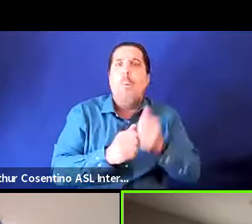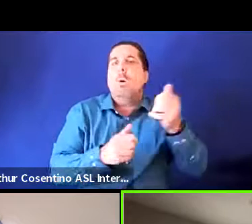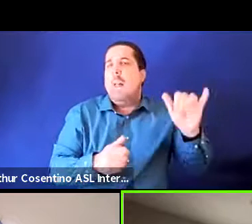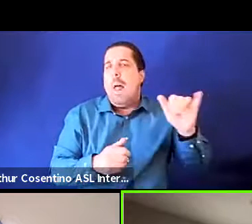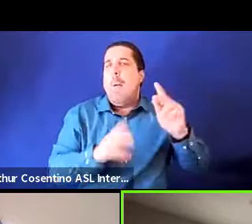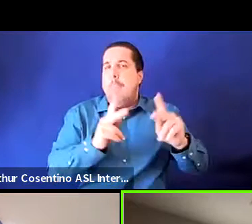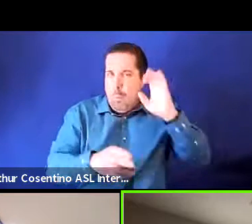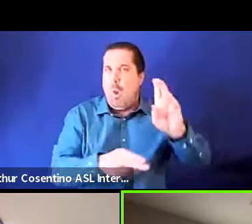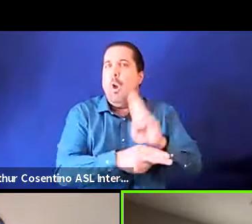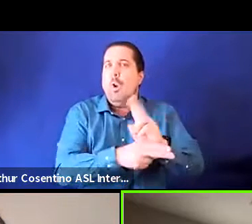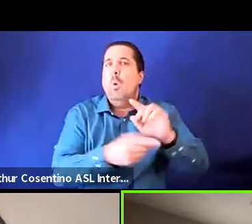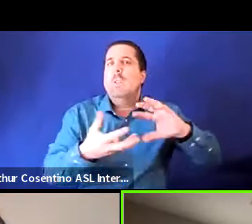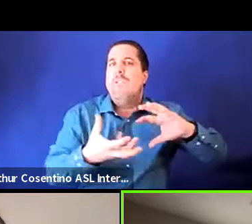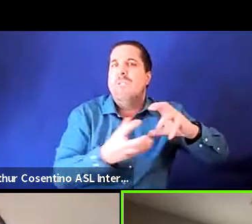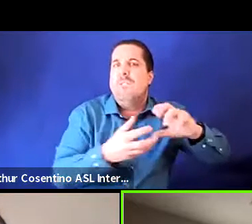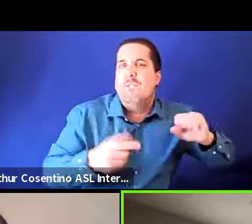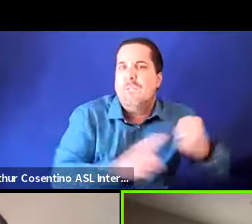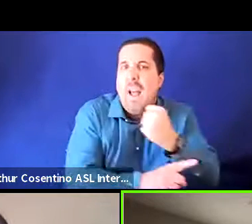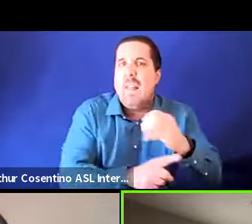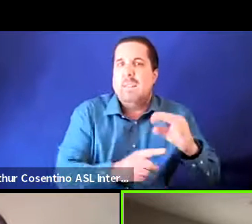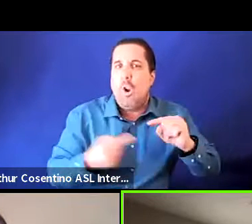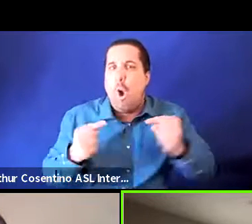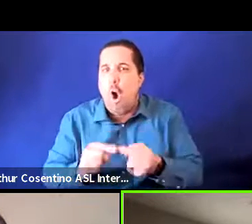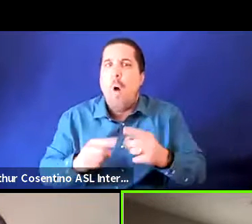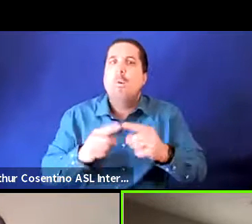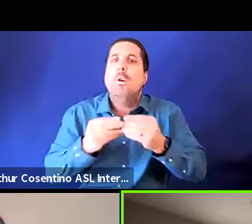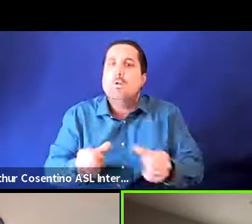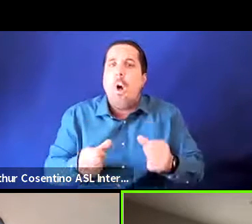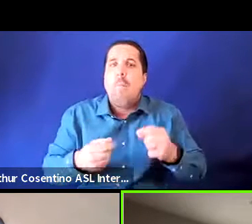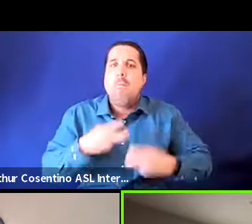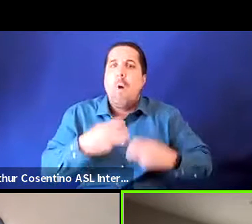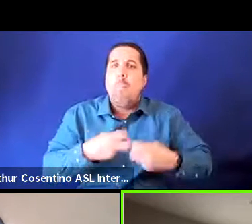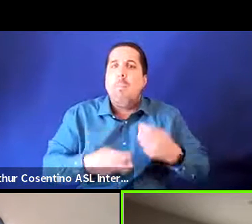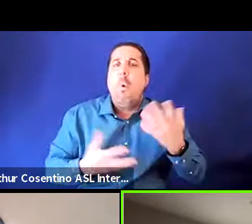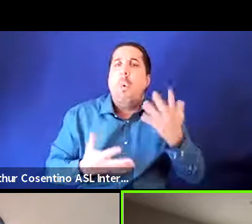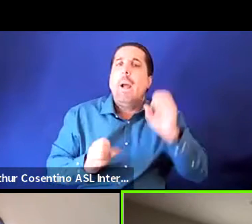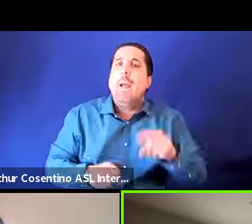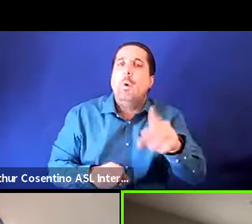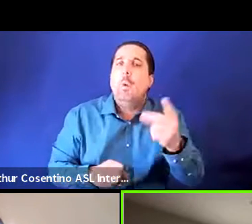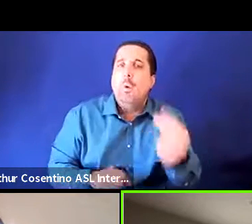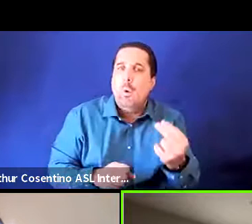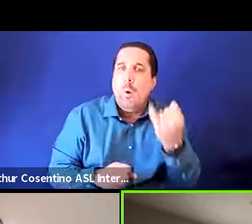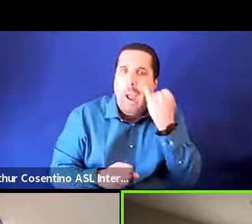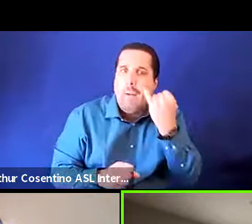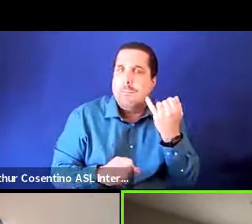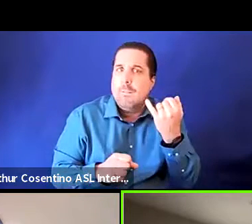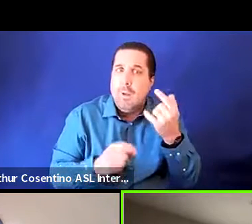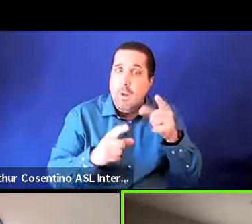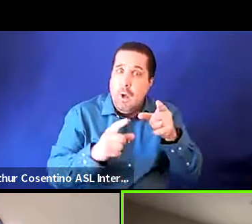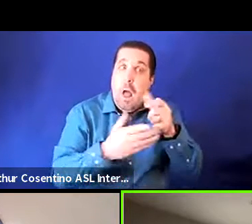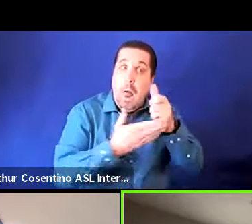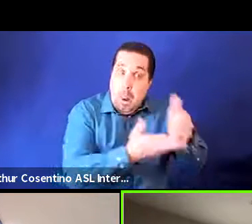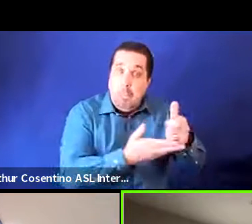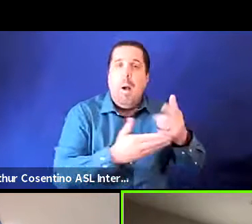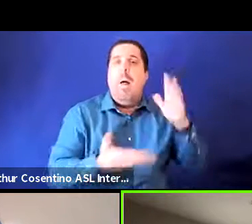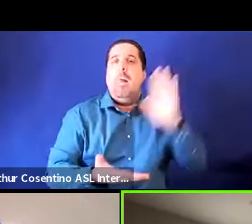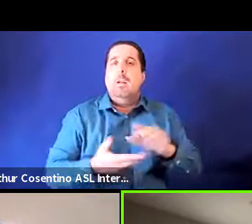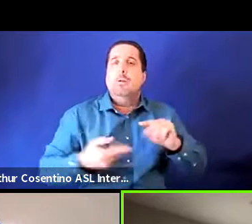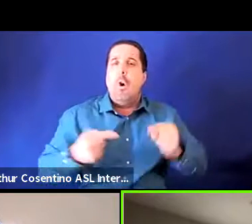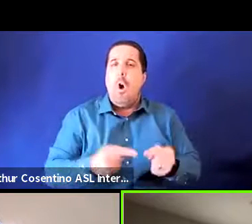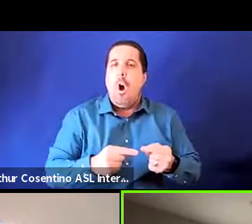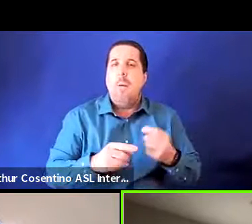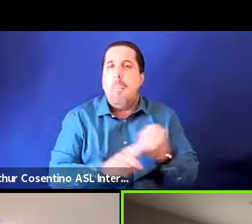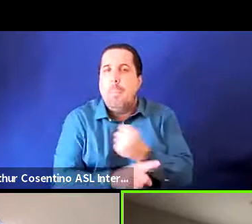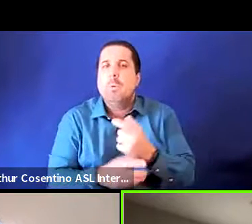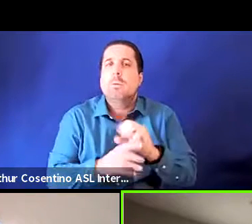using violence and harm to solve problems? What can we do about it so that there is less harm? And one thing that we have learned